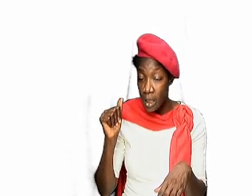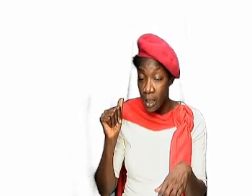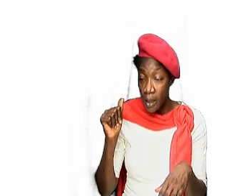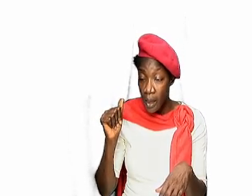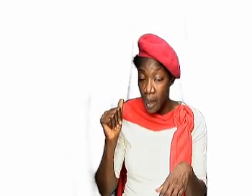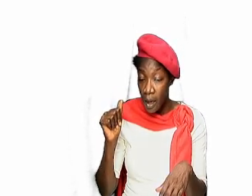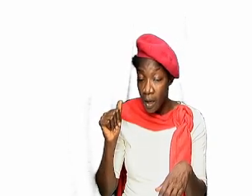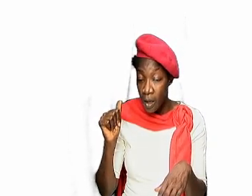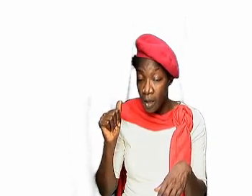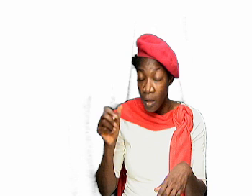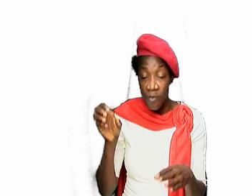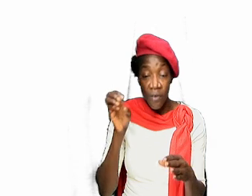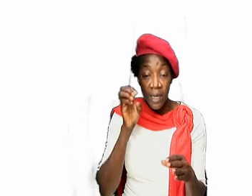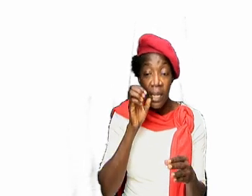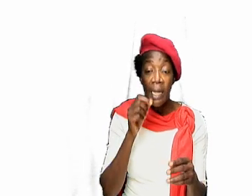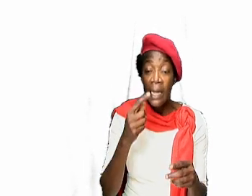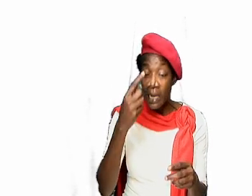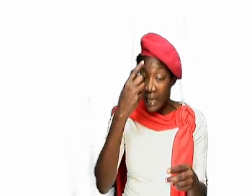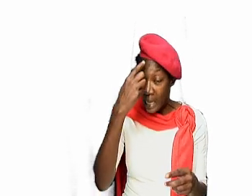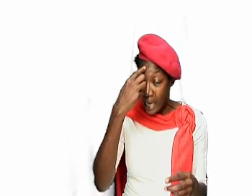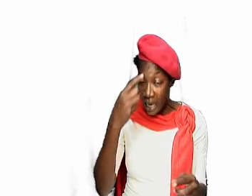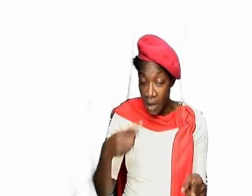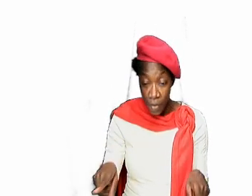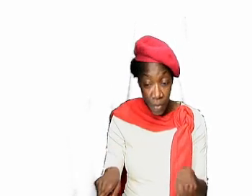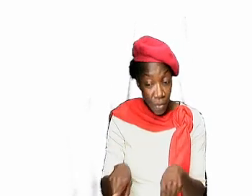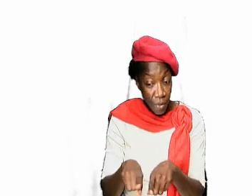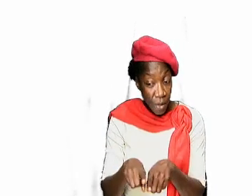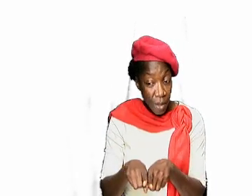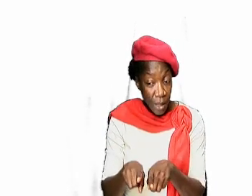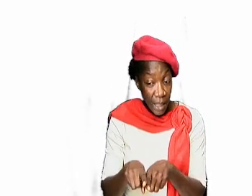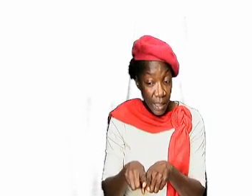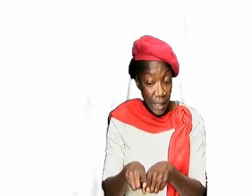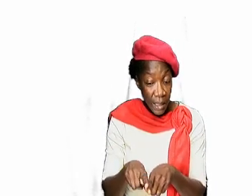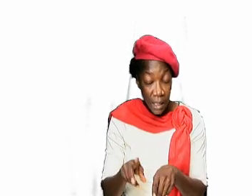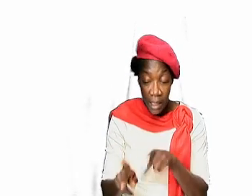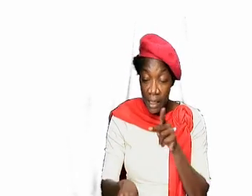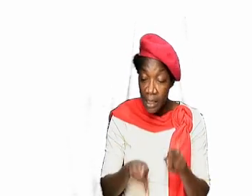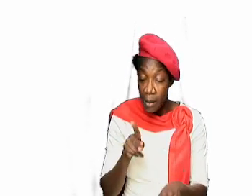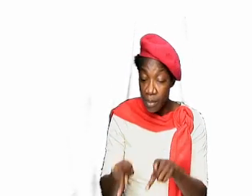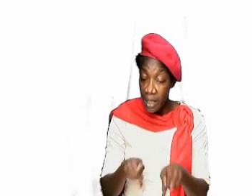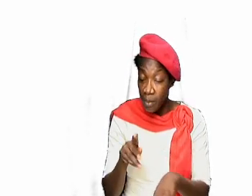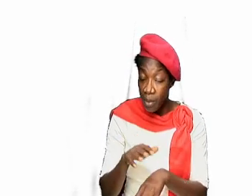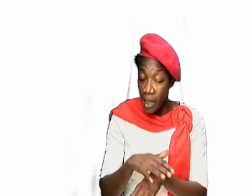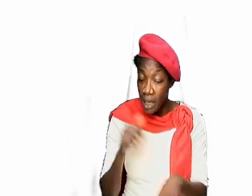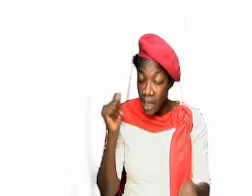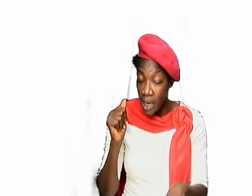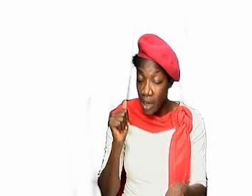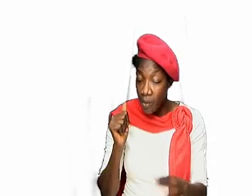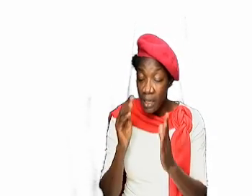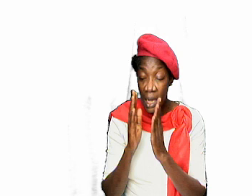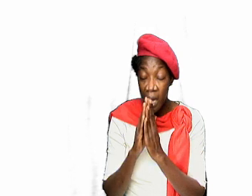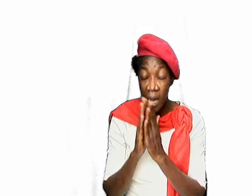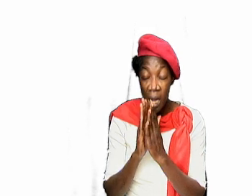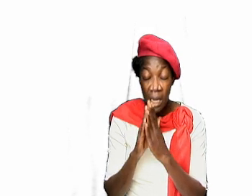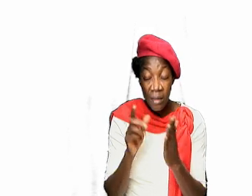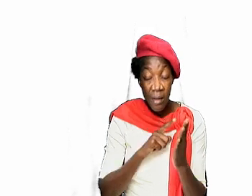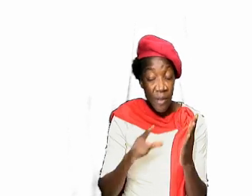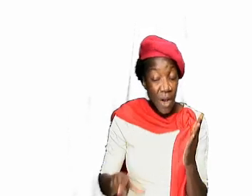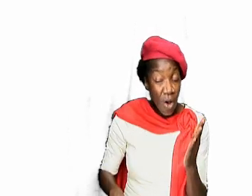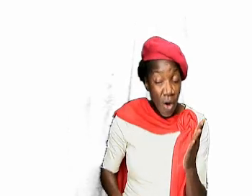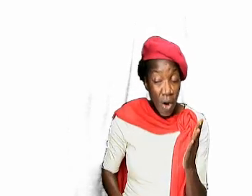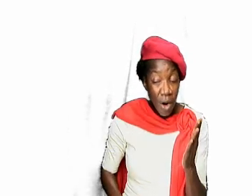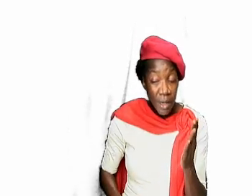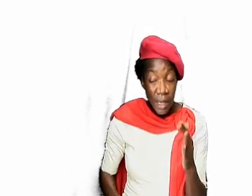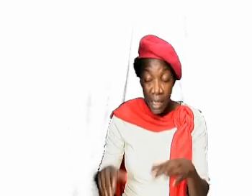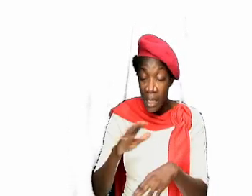know, the people of Israel, they always call for the ark when they are going to inquire of the Lord. And Saul called for the